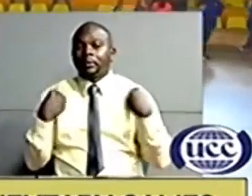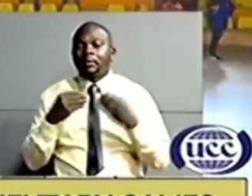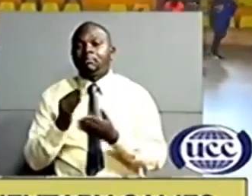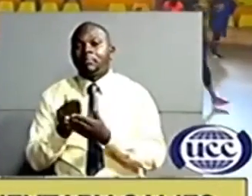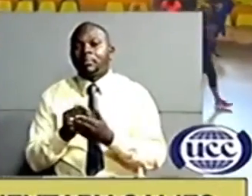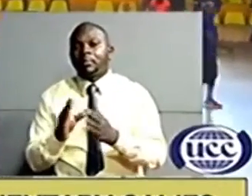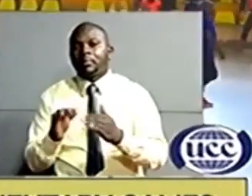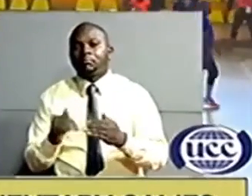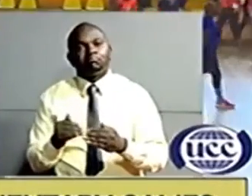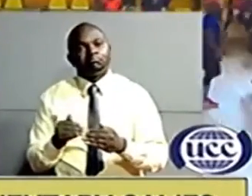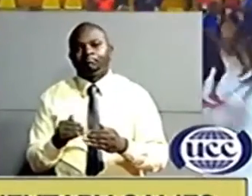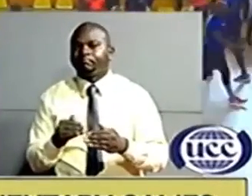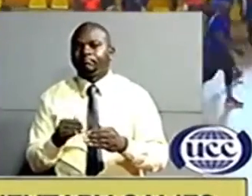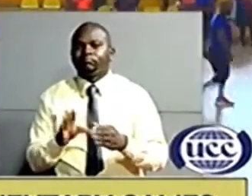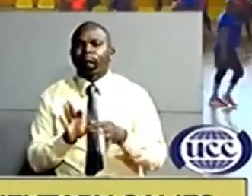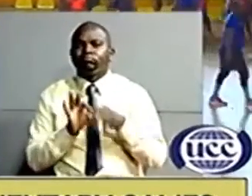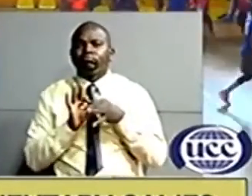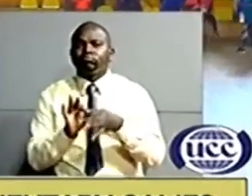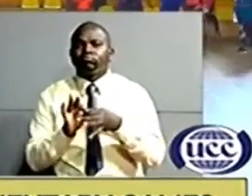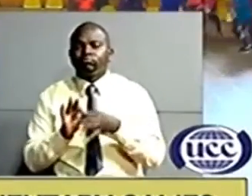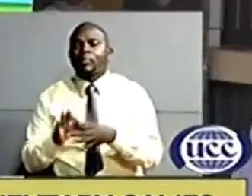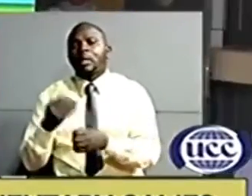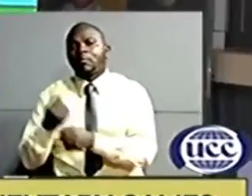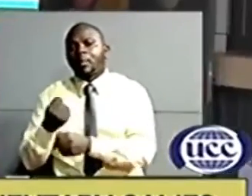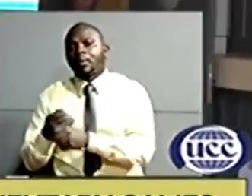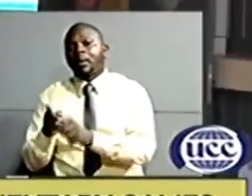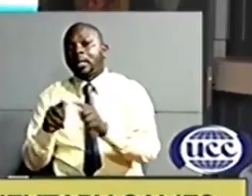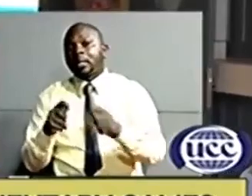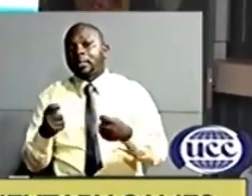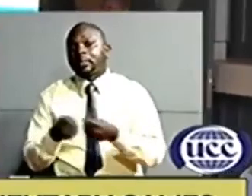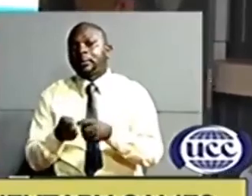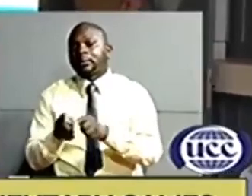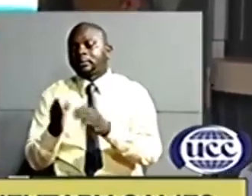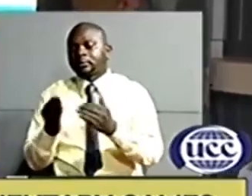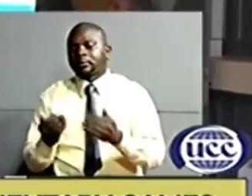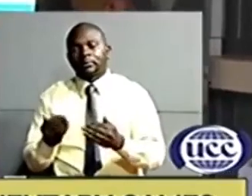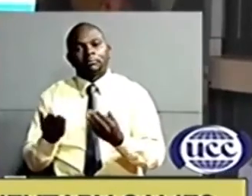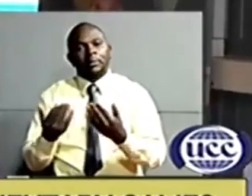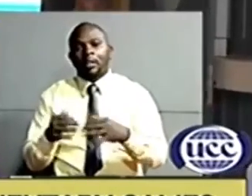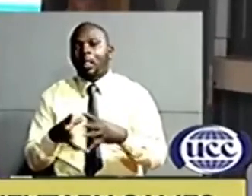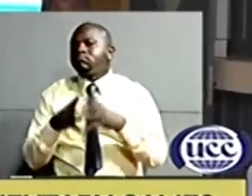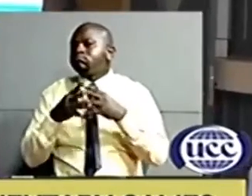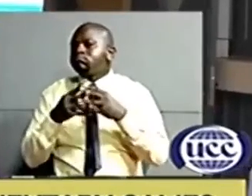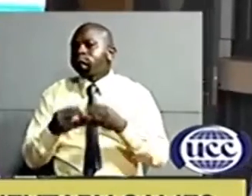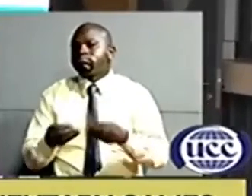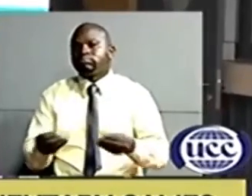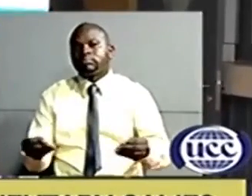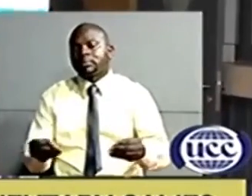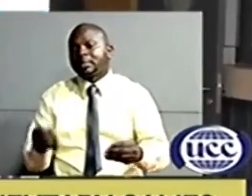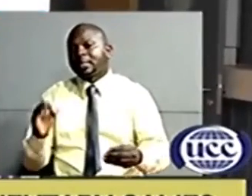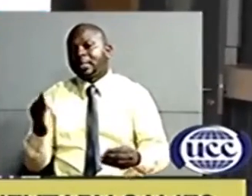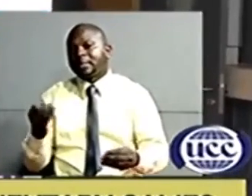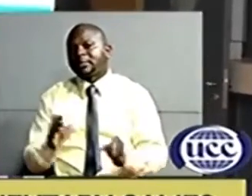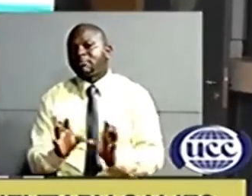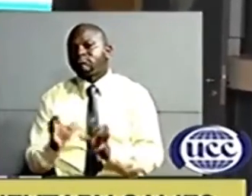that, we couldn't coordinate and play together as a team. And therefore, we were able to lose the last three sets.